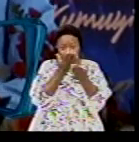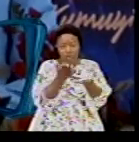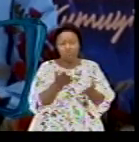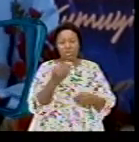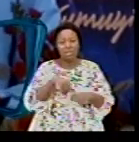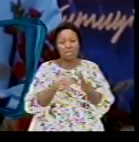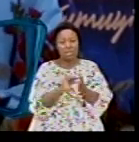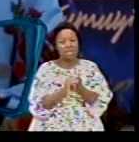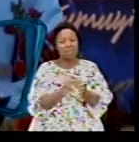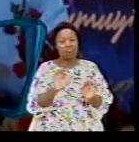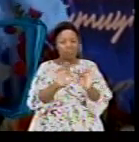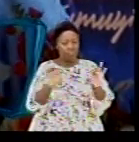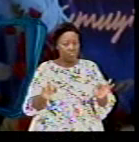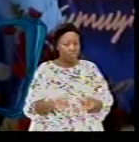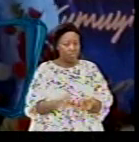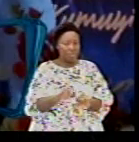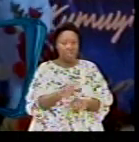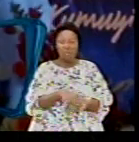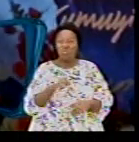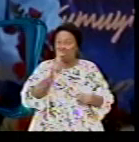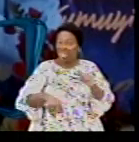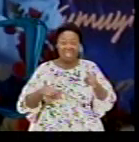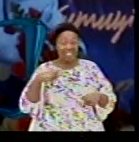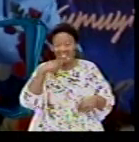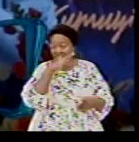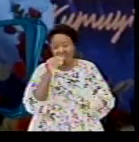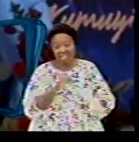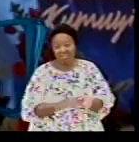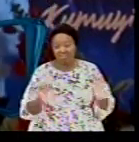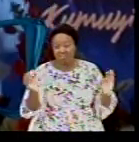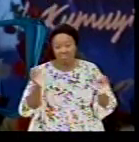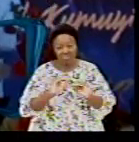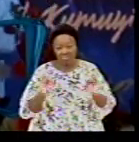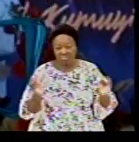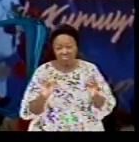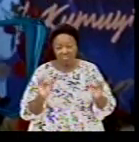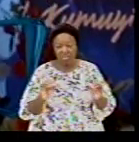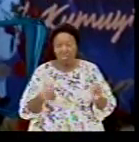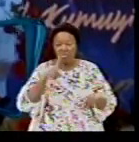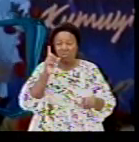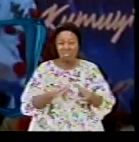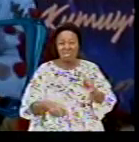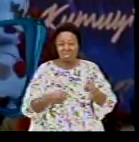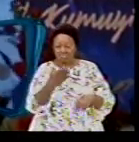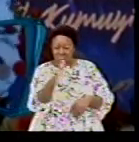Raise up your hand as you are standing up if nobody is coming to your side.